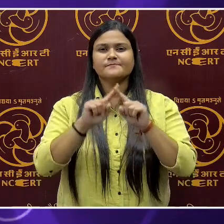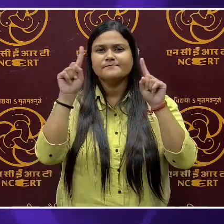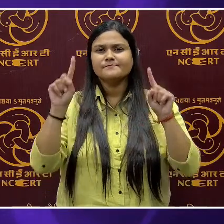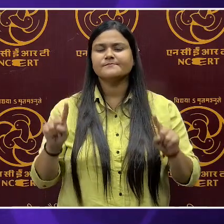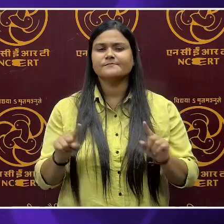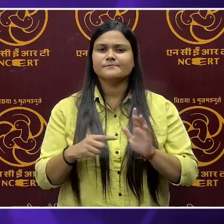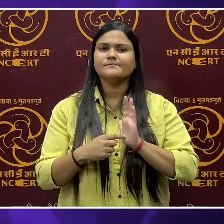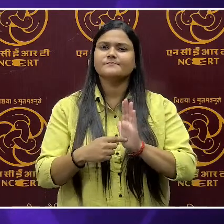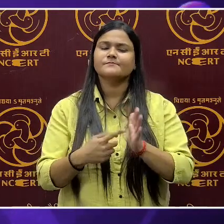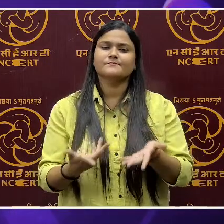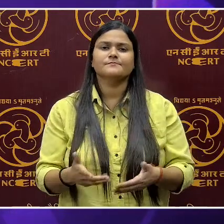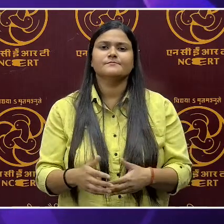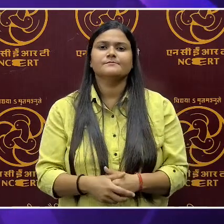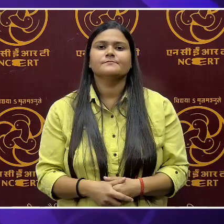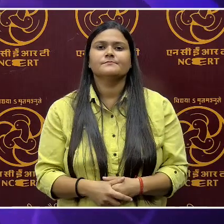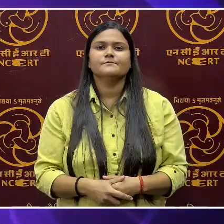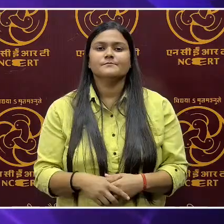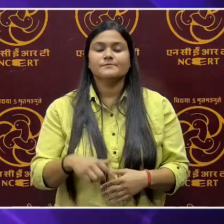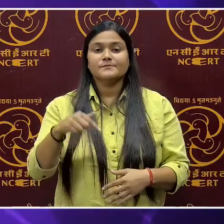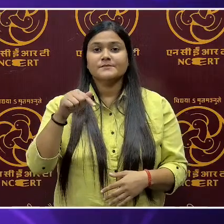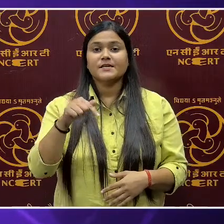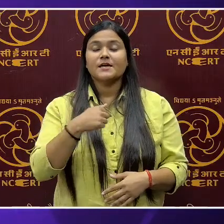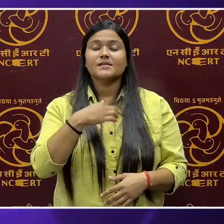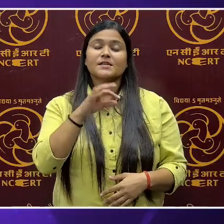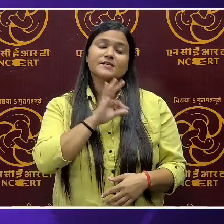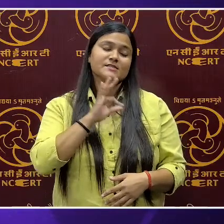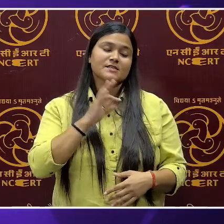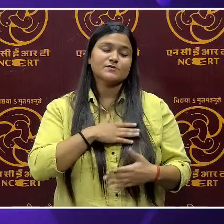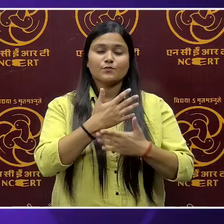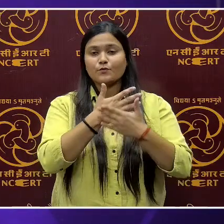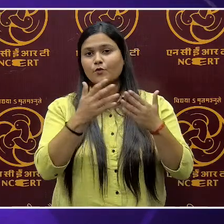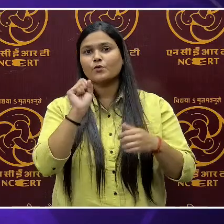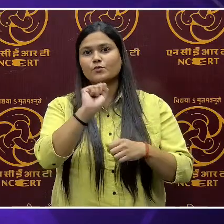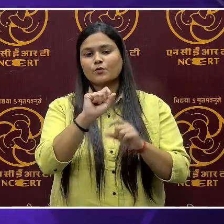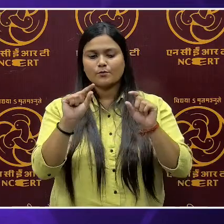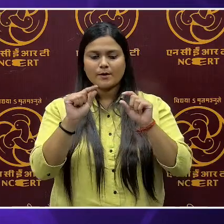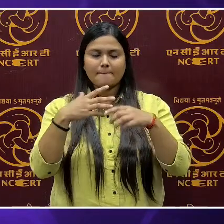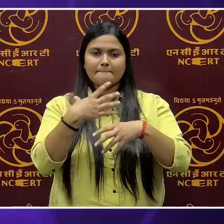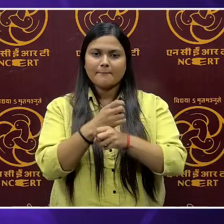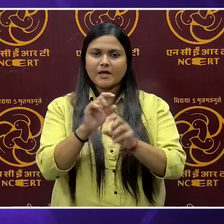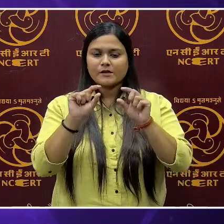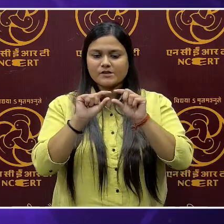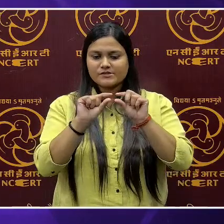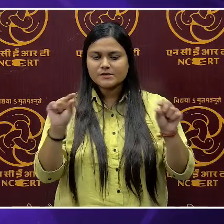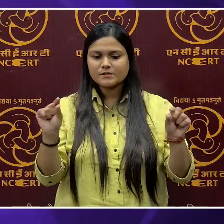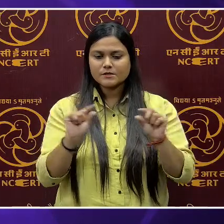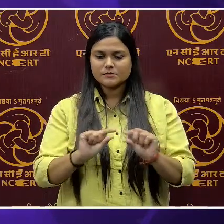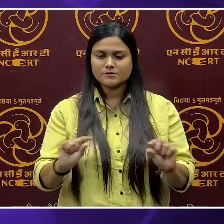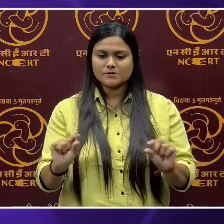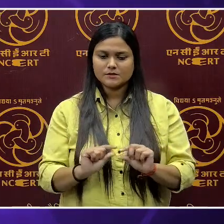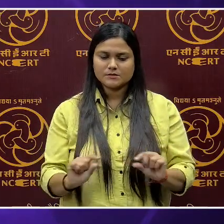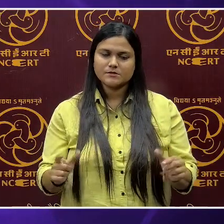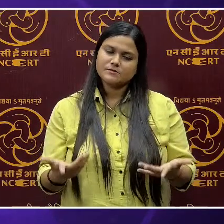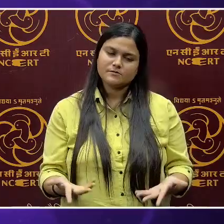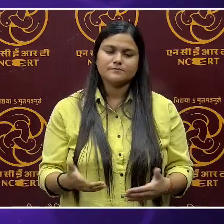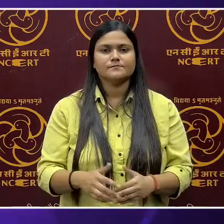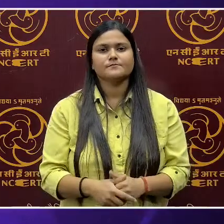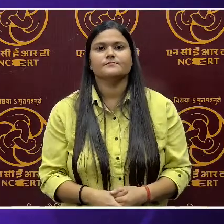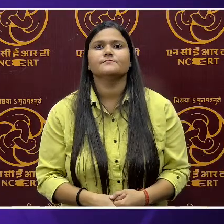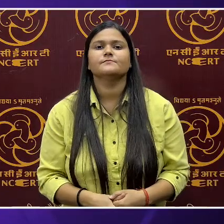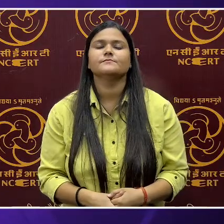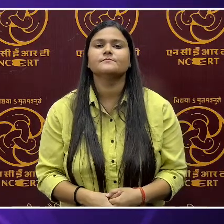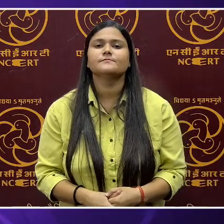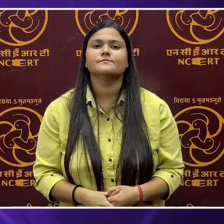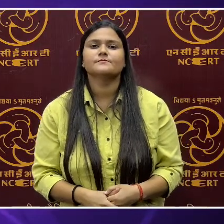can describe it saying, I like this tank because it's probably big or nice or funny or whatever